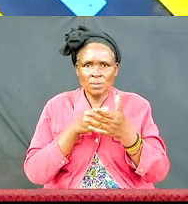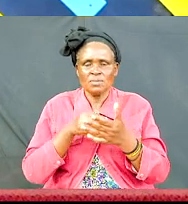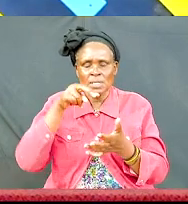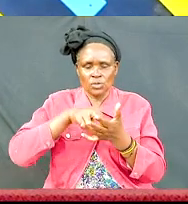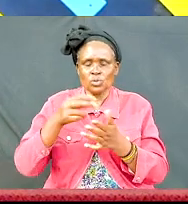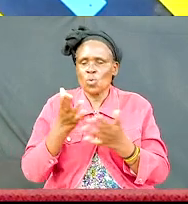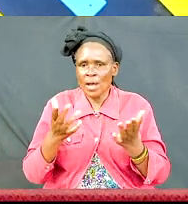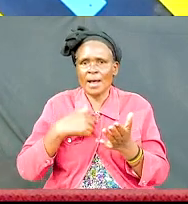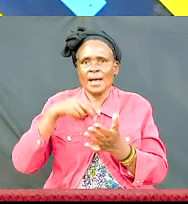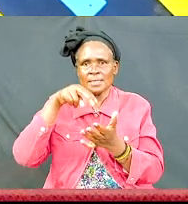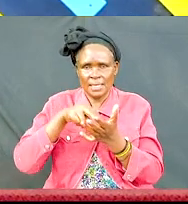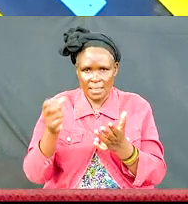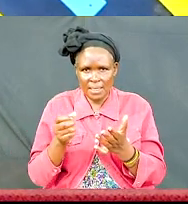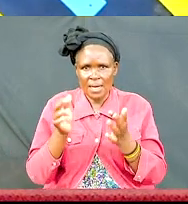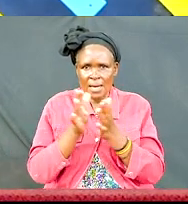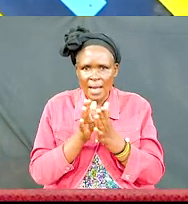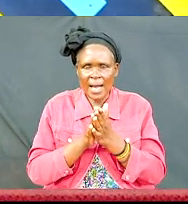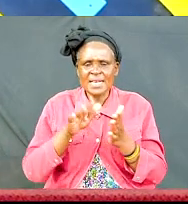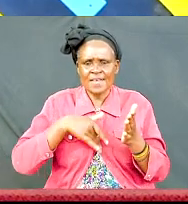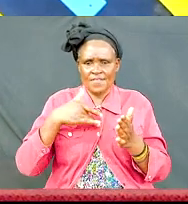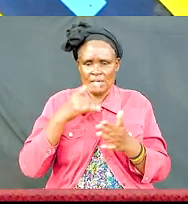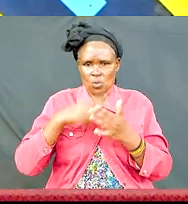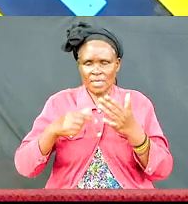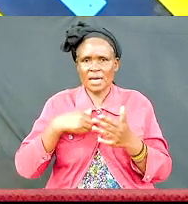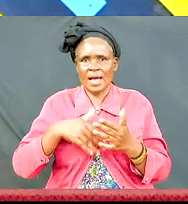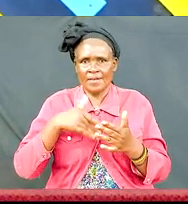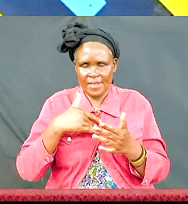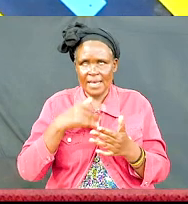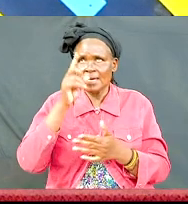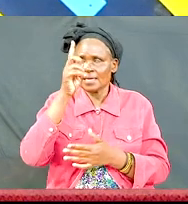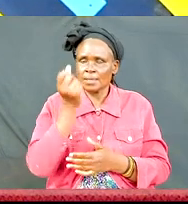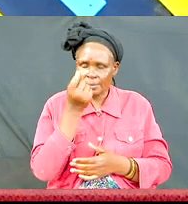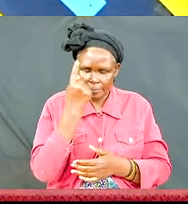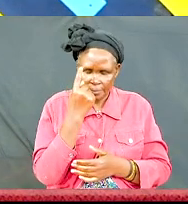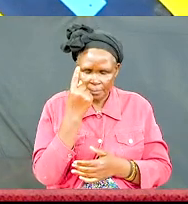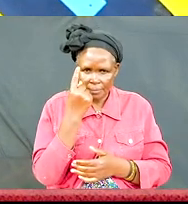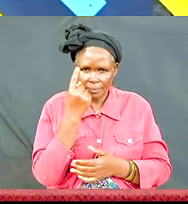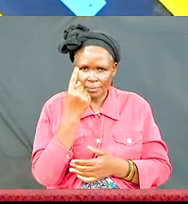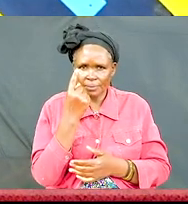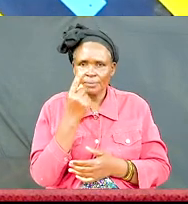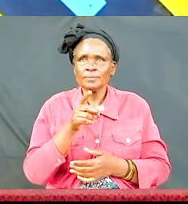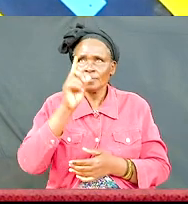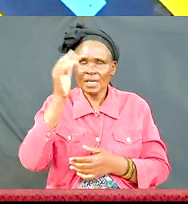stand. He felt what I feel. He understands. He knows my